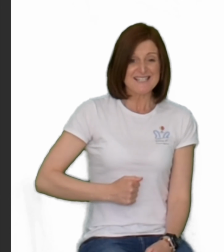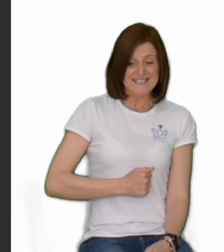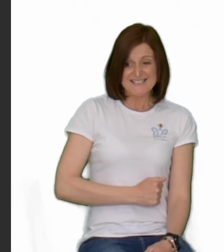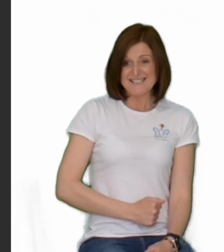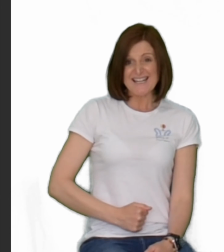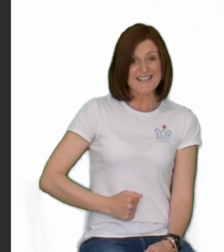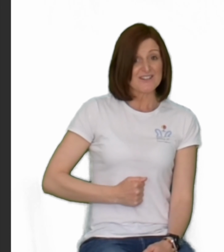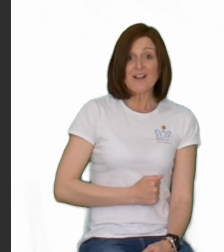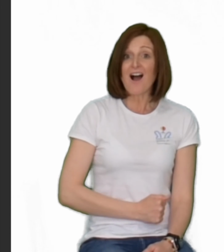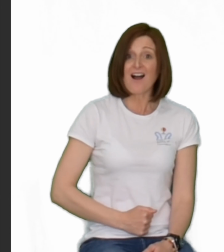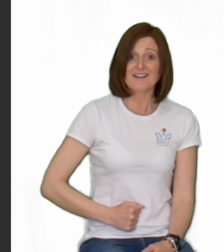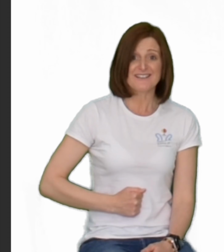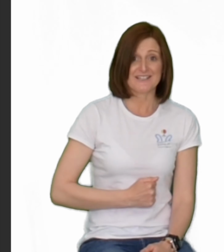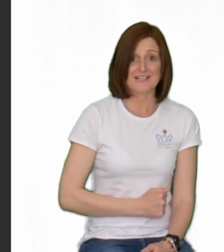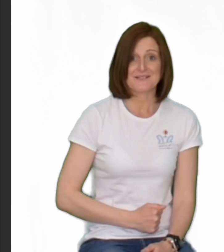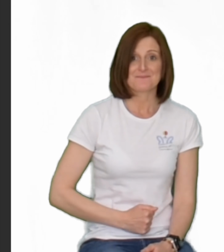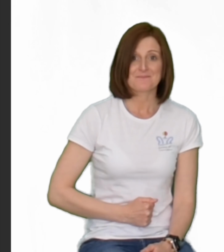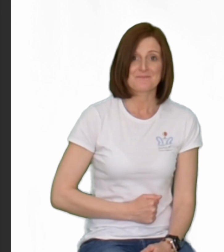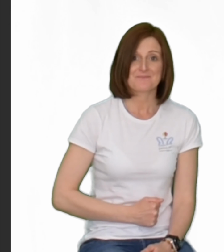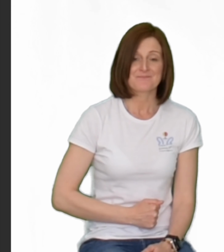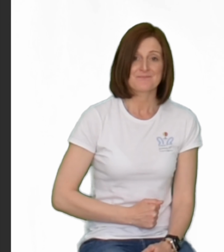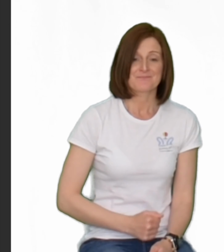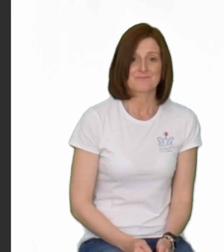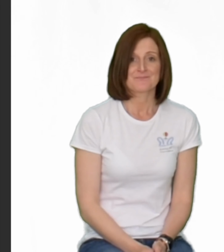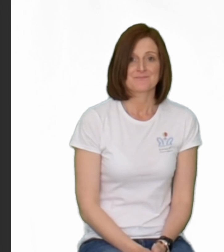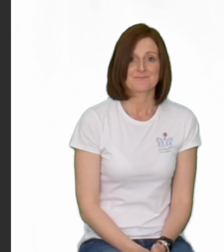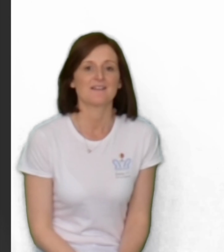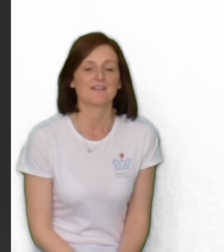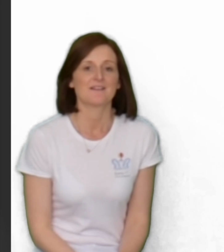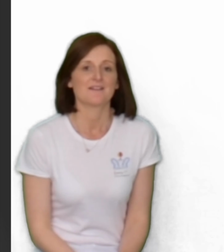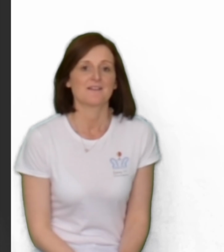was still hungry.